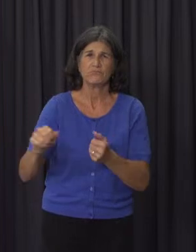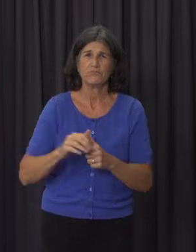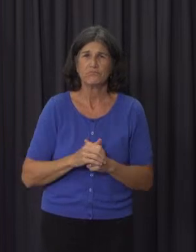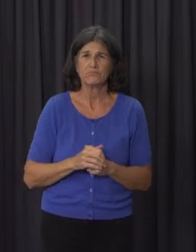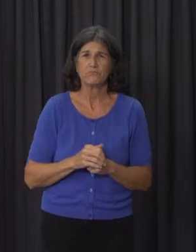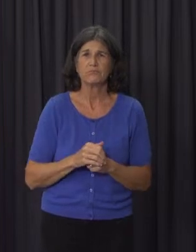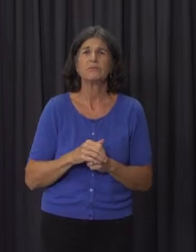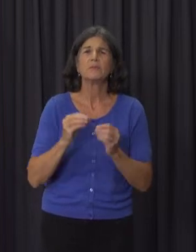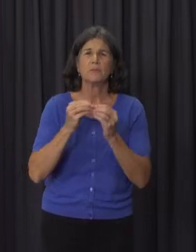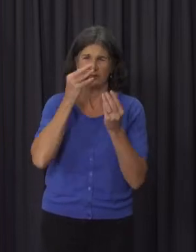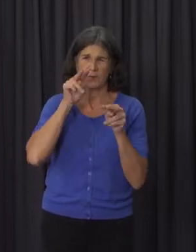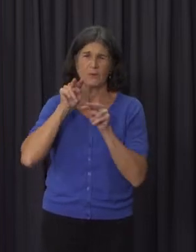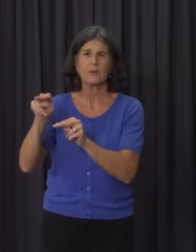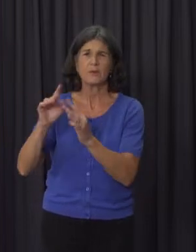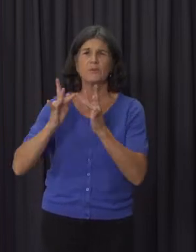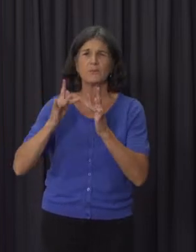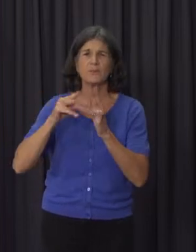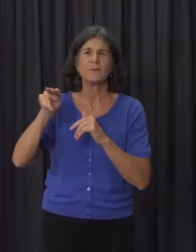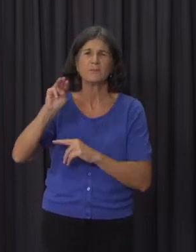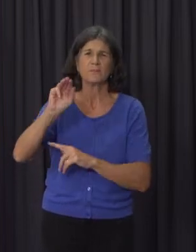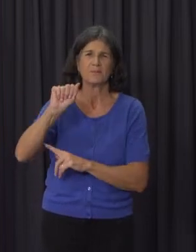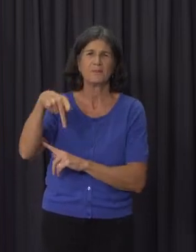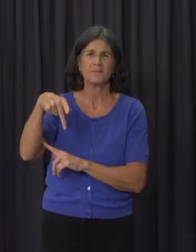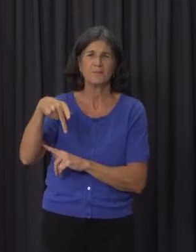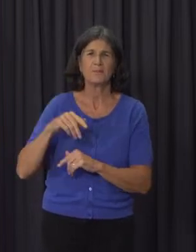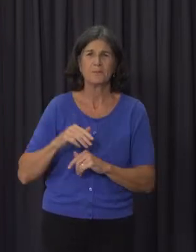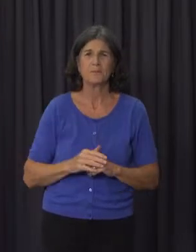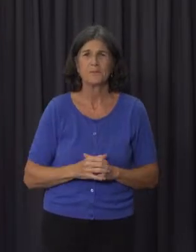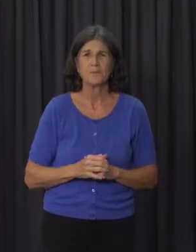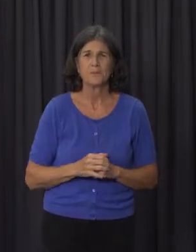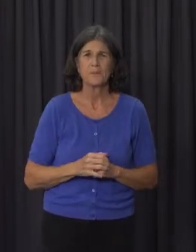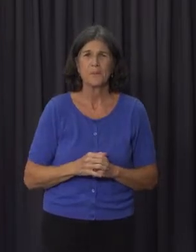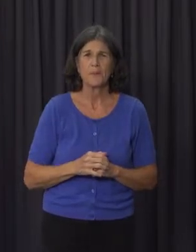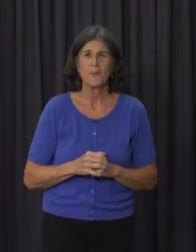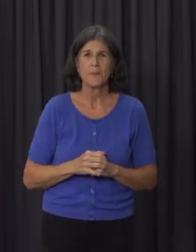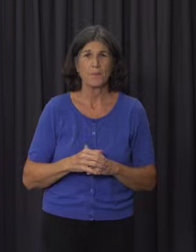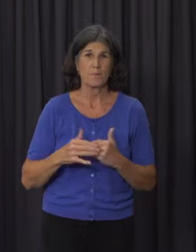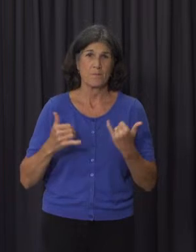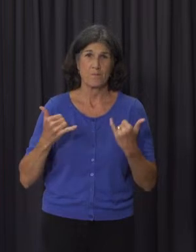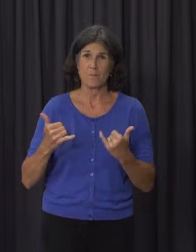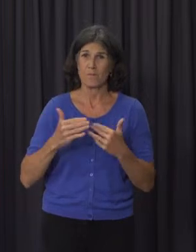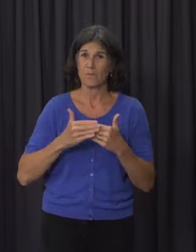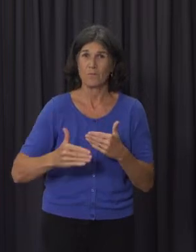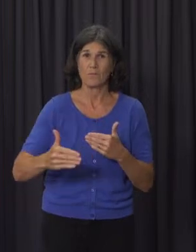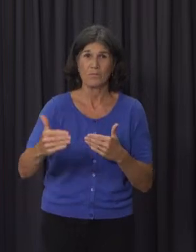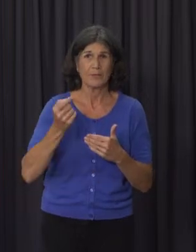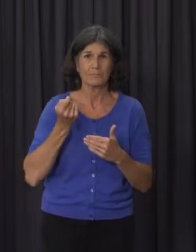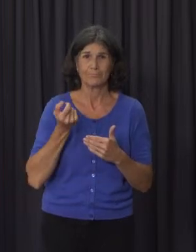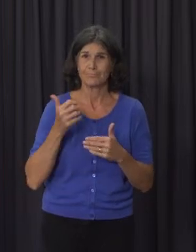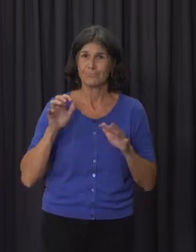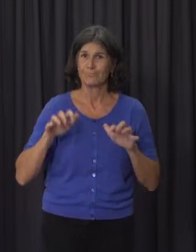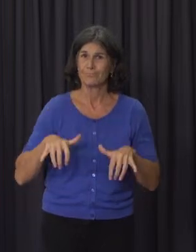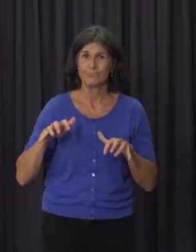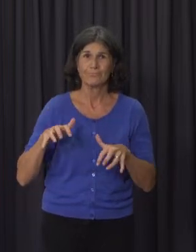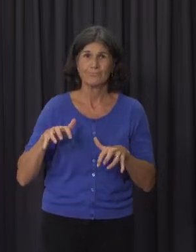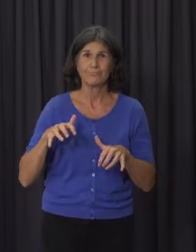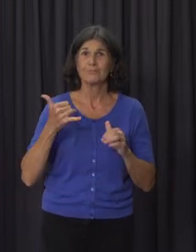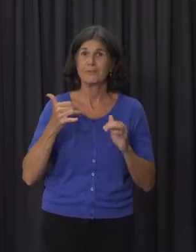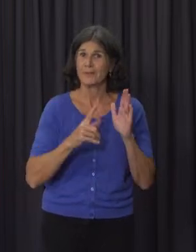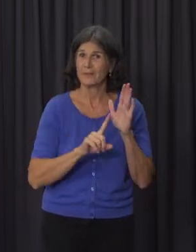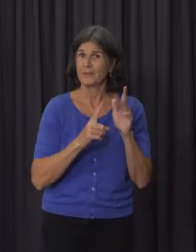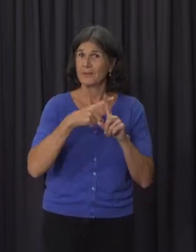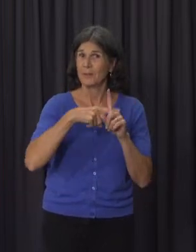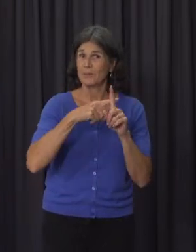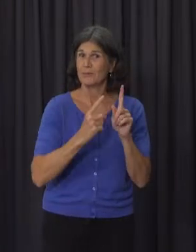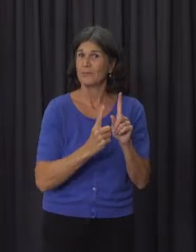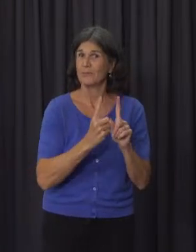dry conditions with little chance of rain throughout most of Alberta today. We are seeing widespread crossover conditions, which means that the